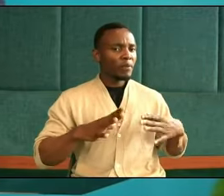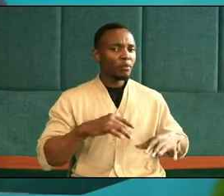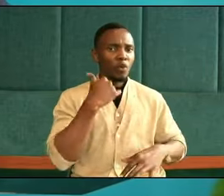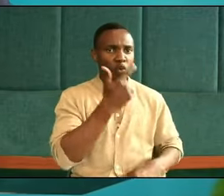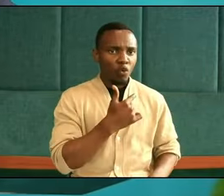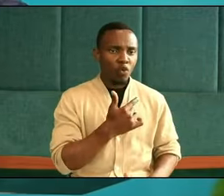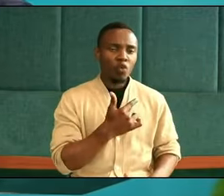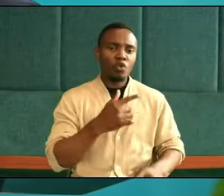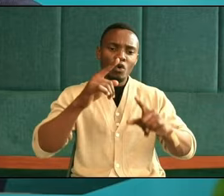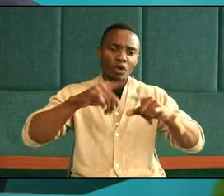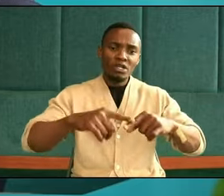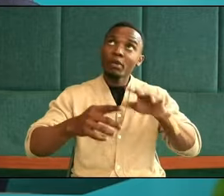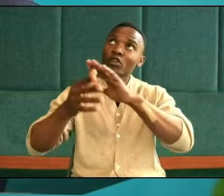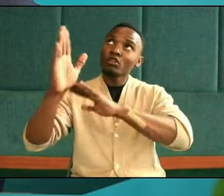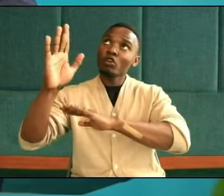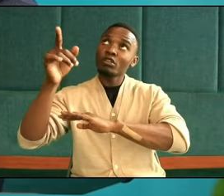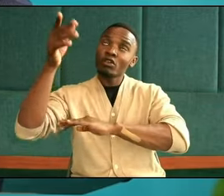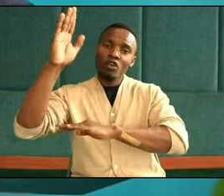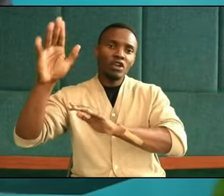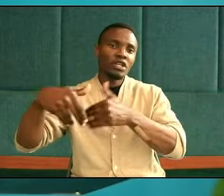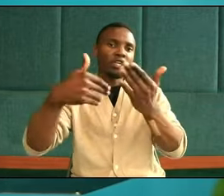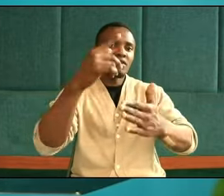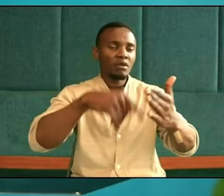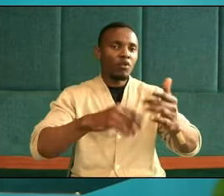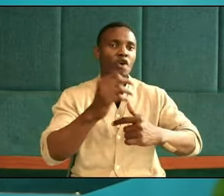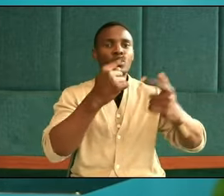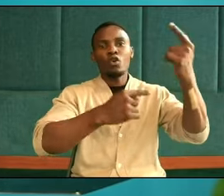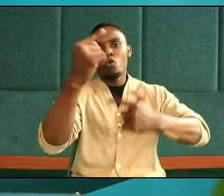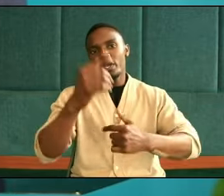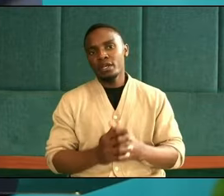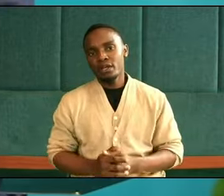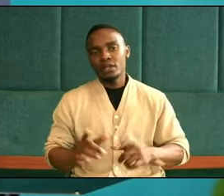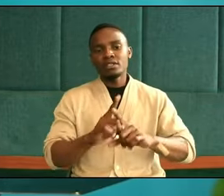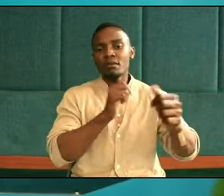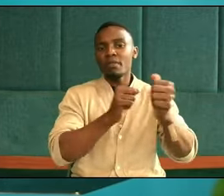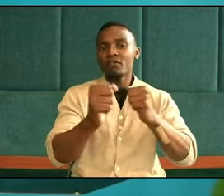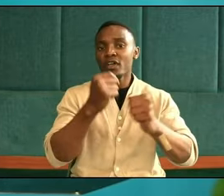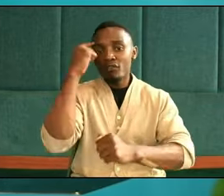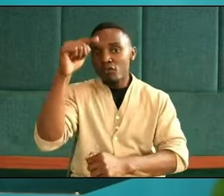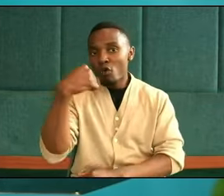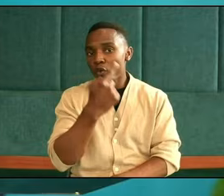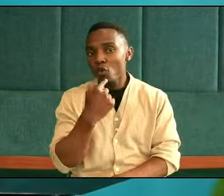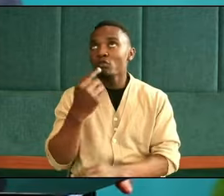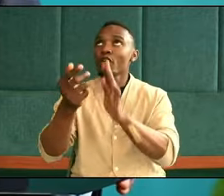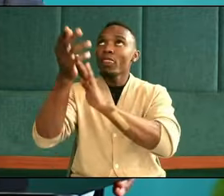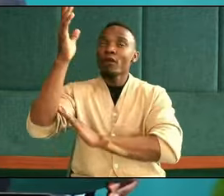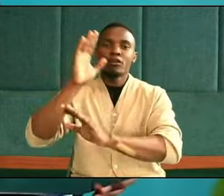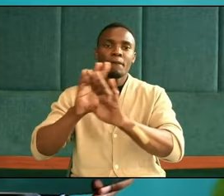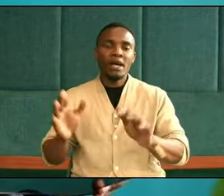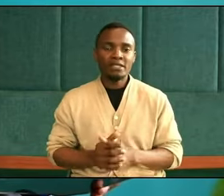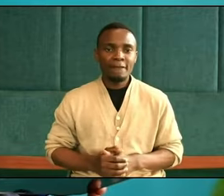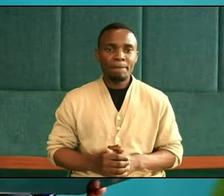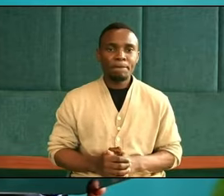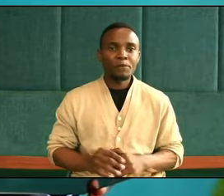the Lord, the Lord gives them victory. The Lord gives them victory. The battle is the Lord's. And Jonathan knew this, and